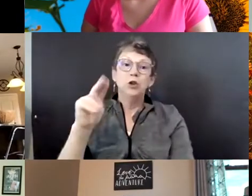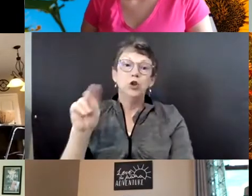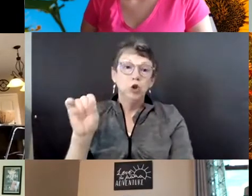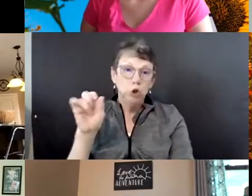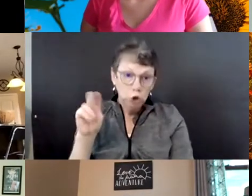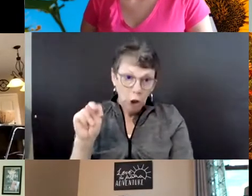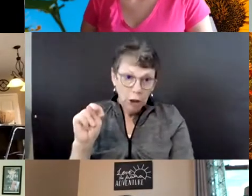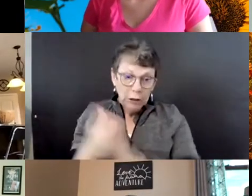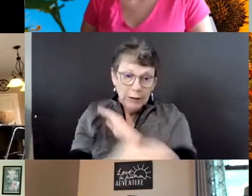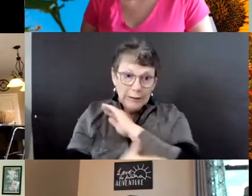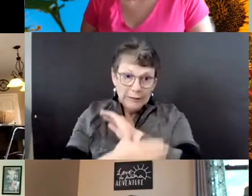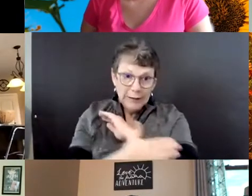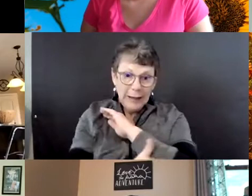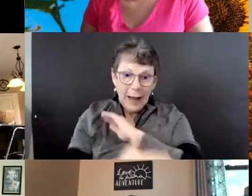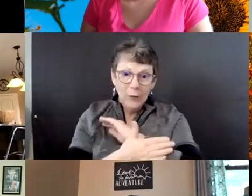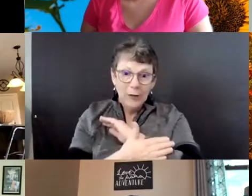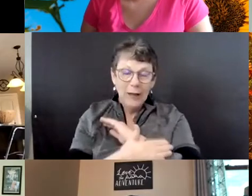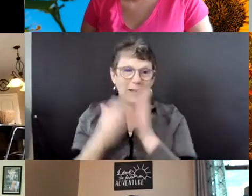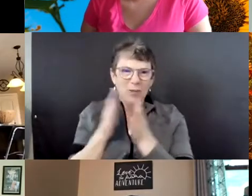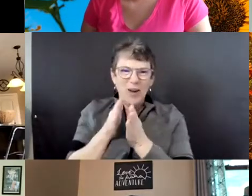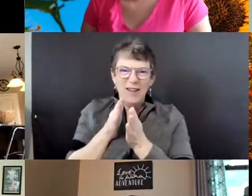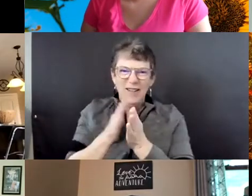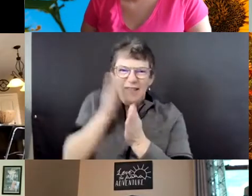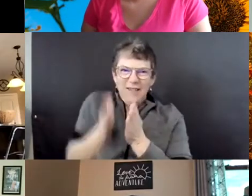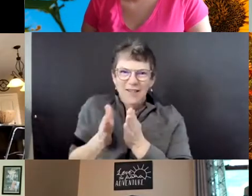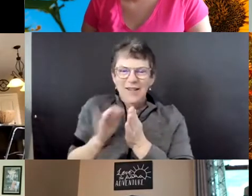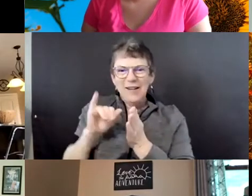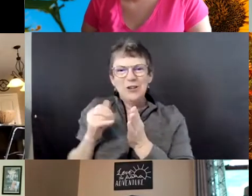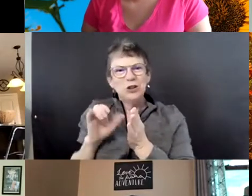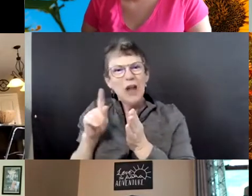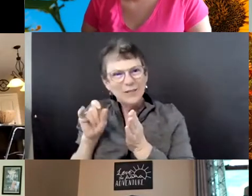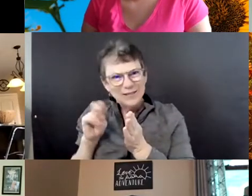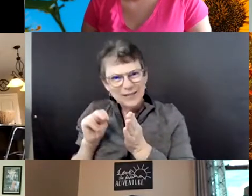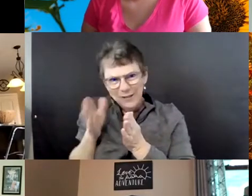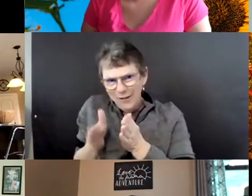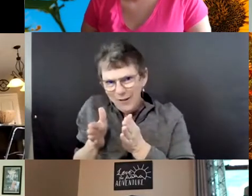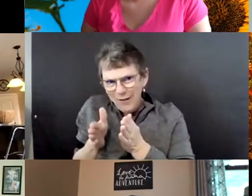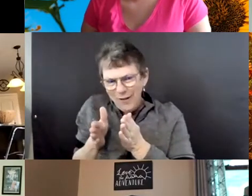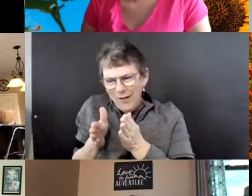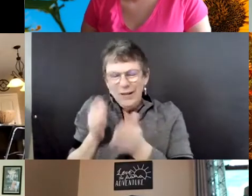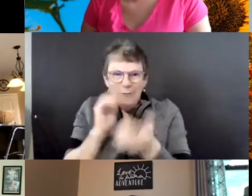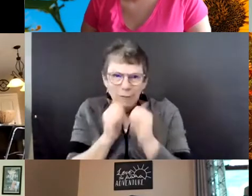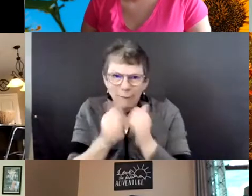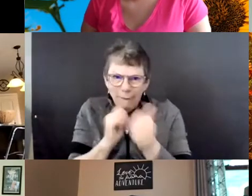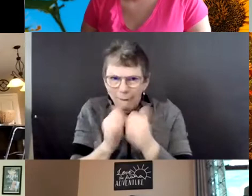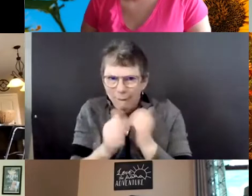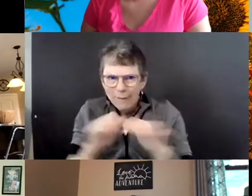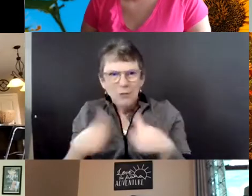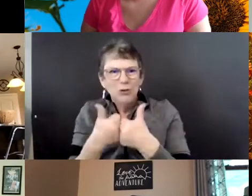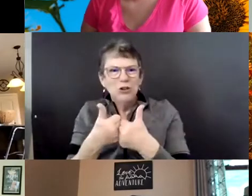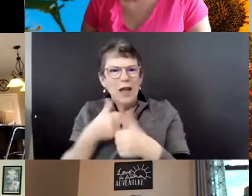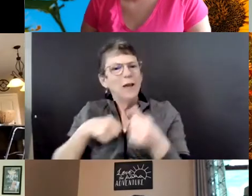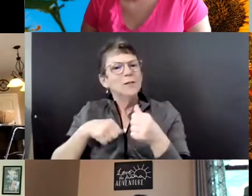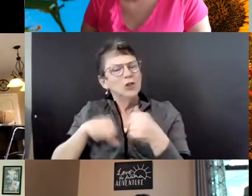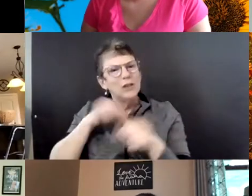additional competition from just over the state line for workers and things of that nature. So I think it's doubly